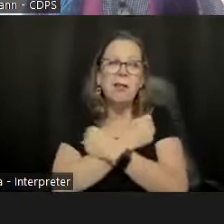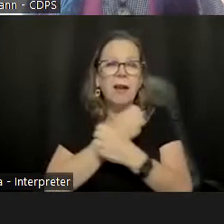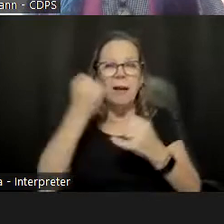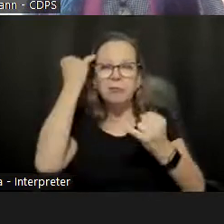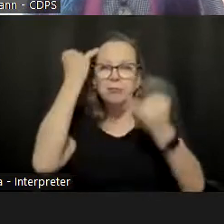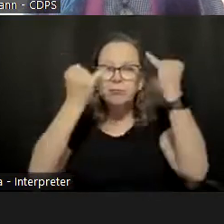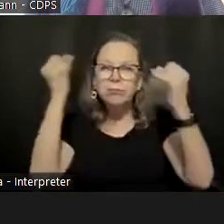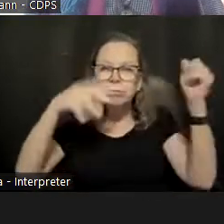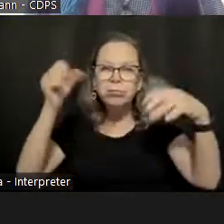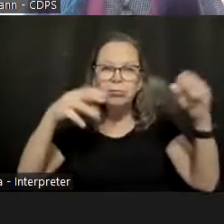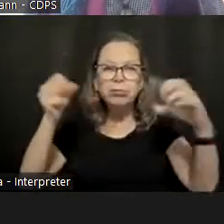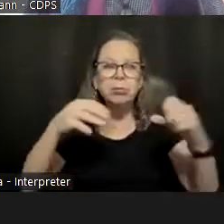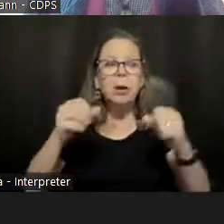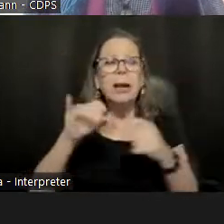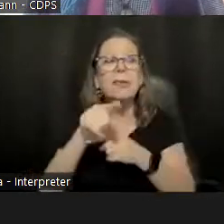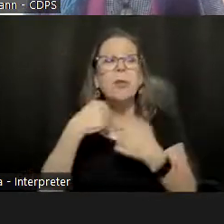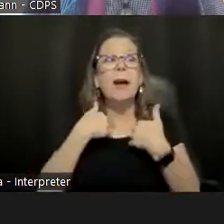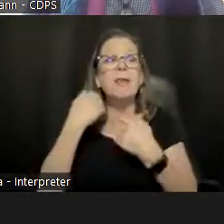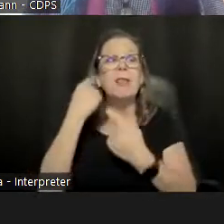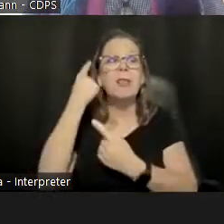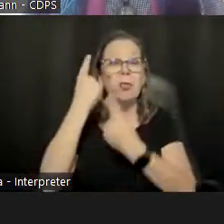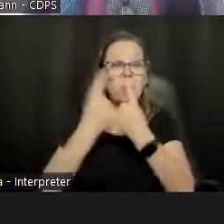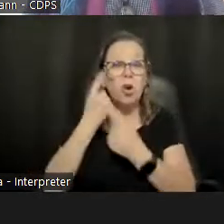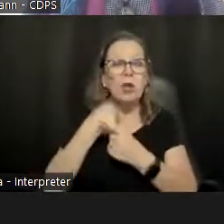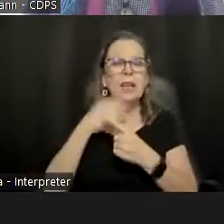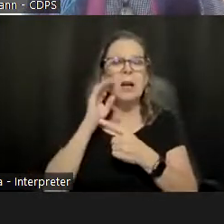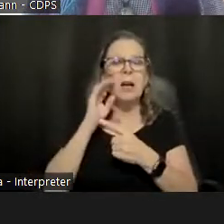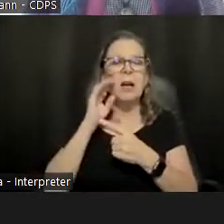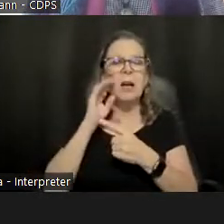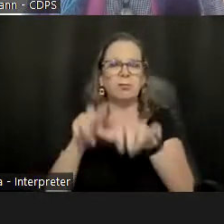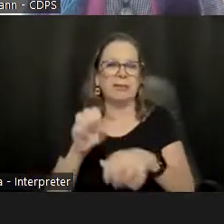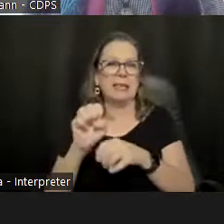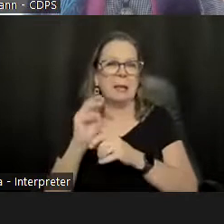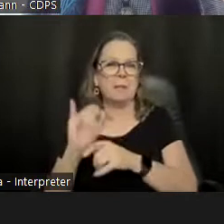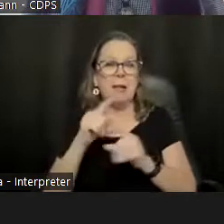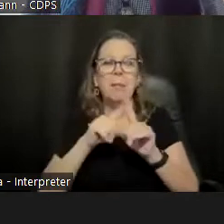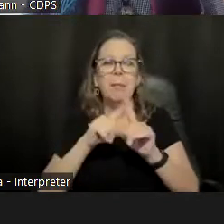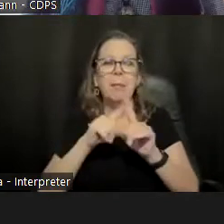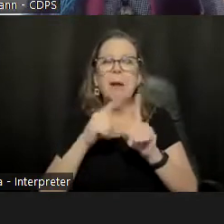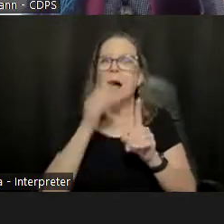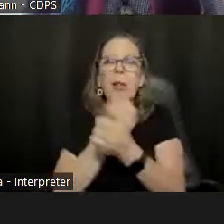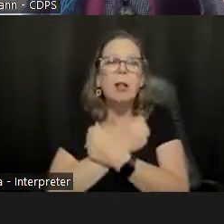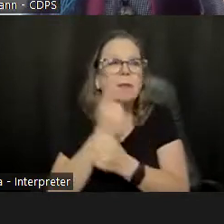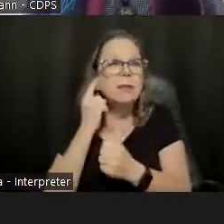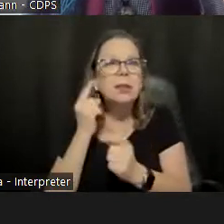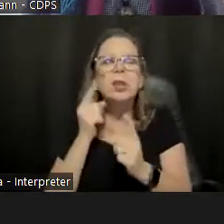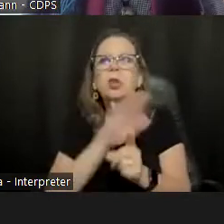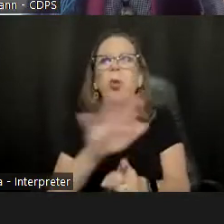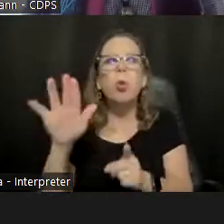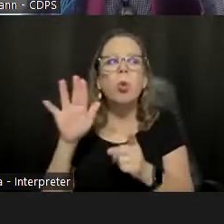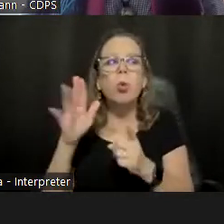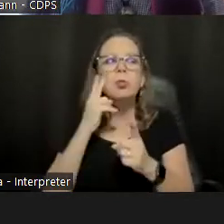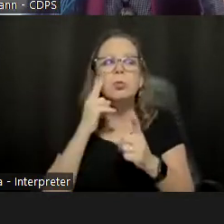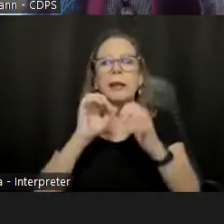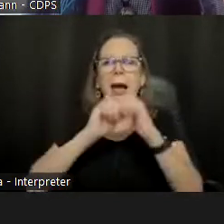this. So if anybody has any thoughts, I can definitely drop my email in the chat, but I'd love to hear from you just to see how we could possibly